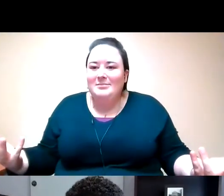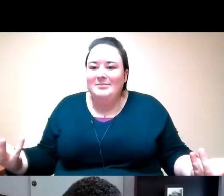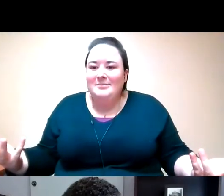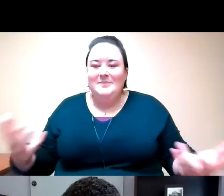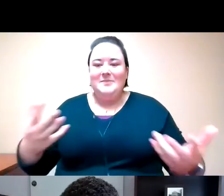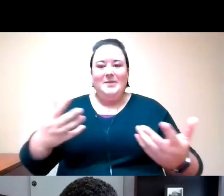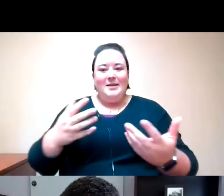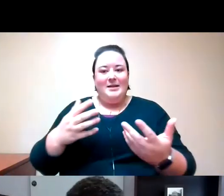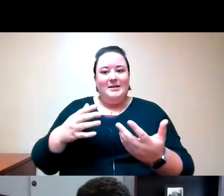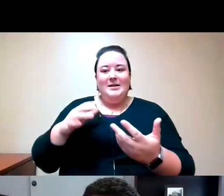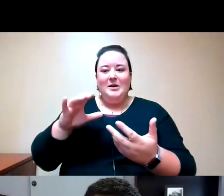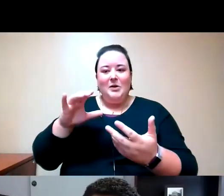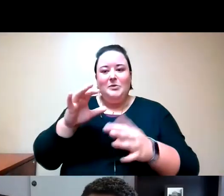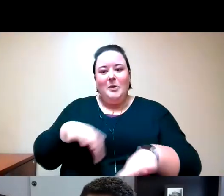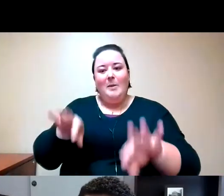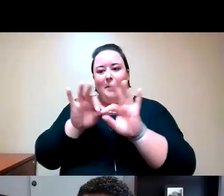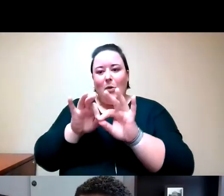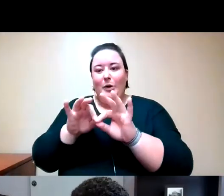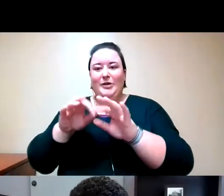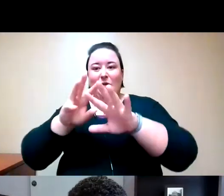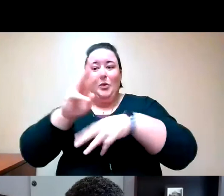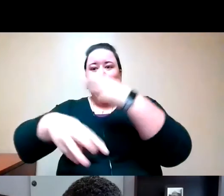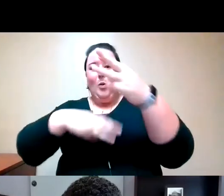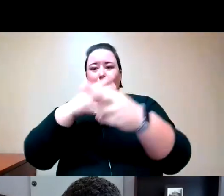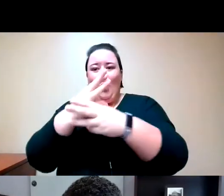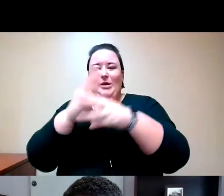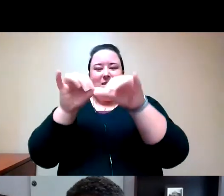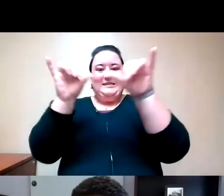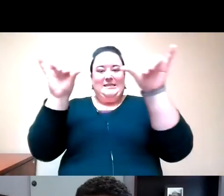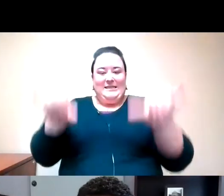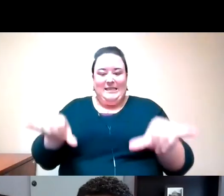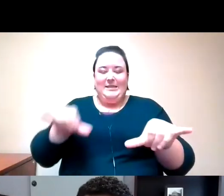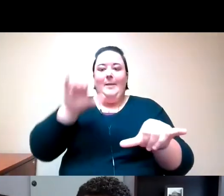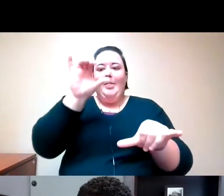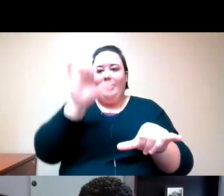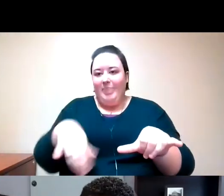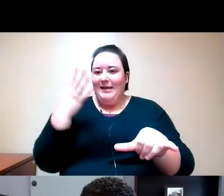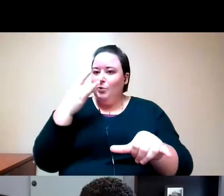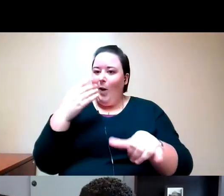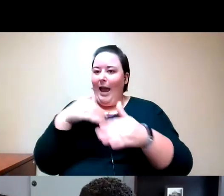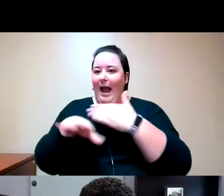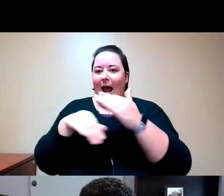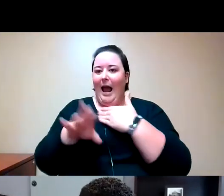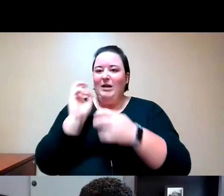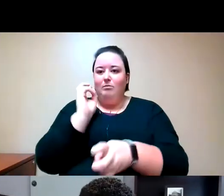rather recognize the inaccessibility of the world that's around them and make sure that we provide the access that they deserve.